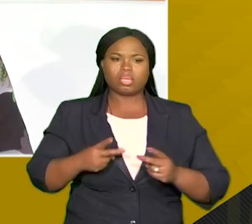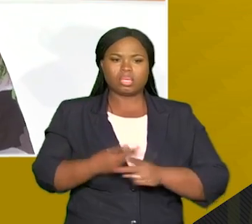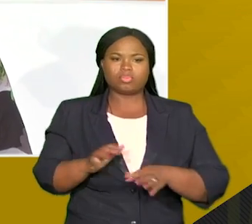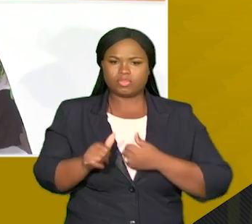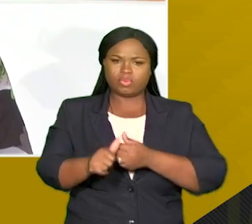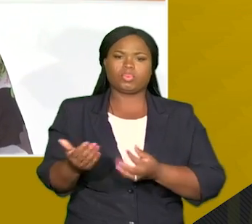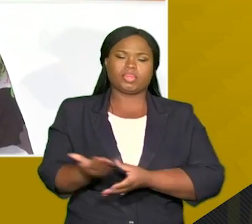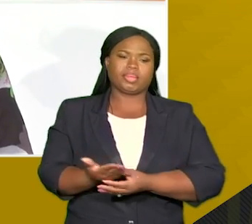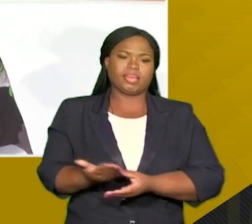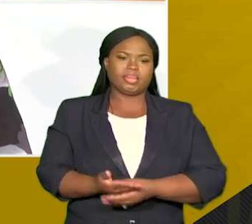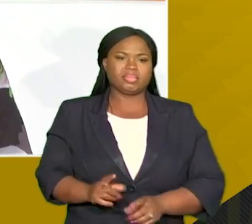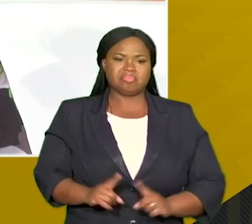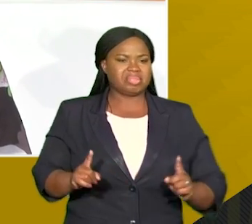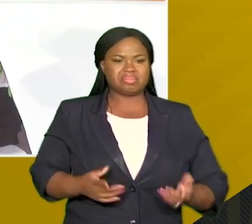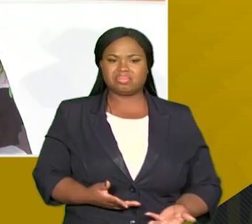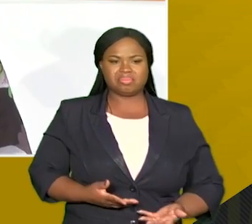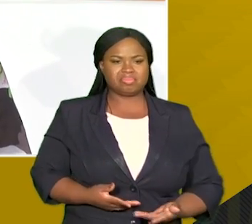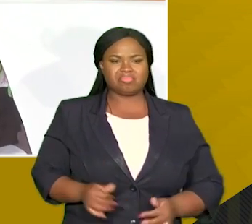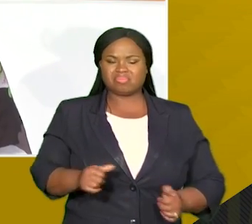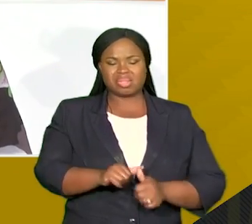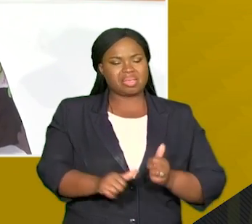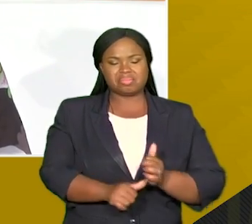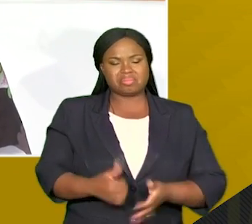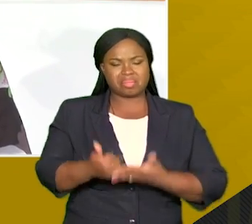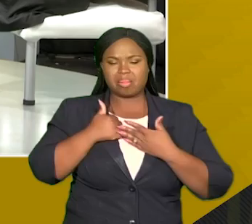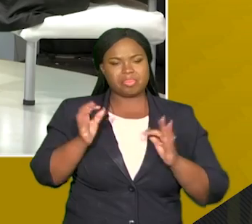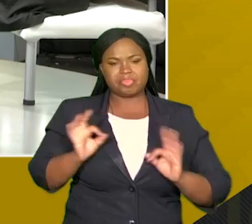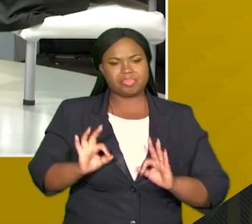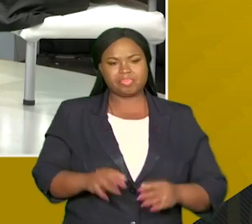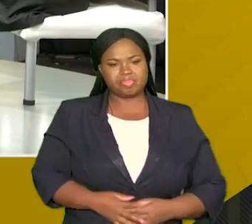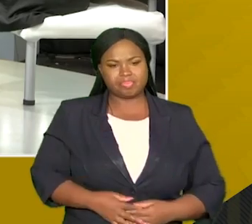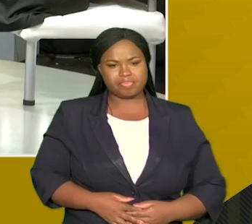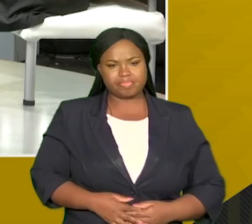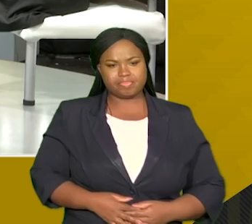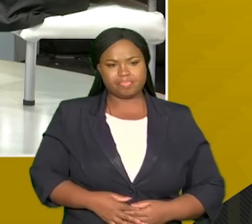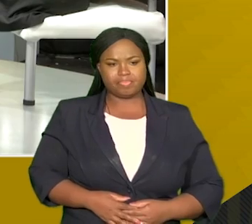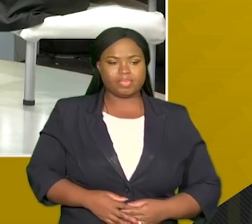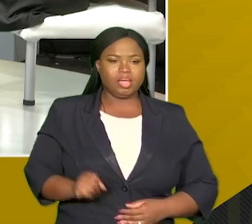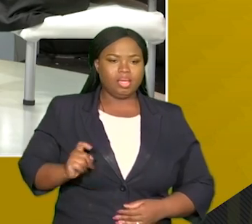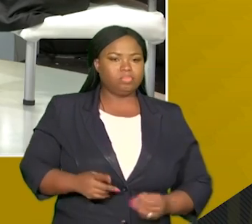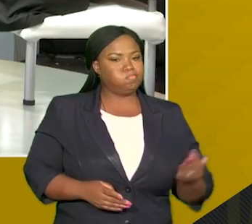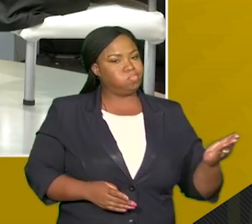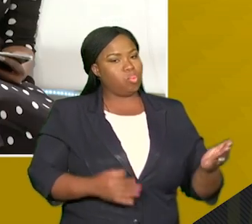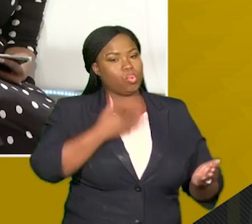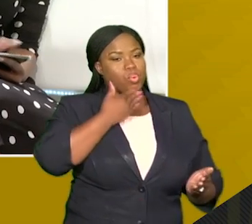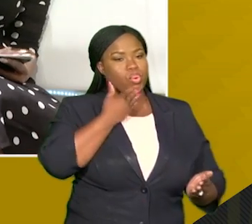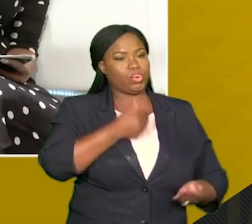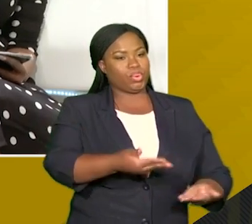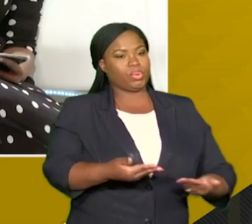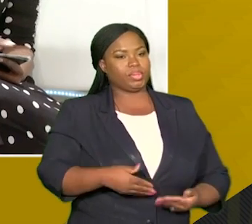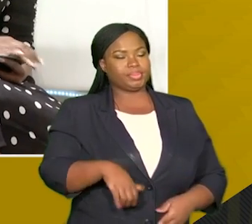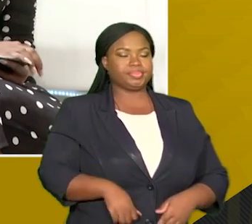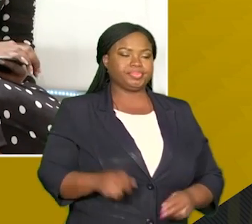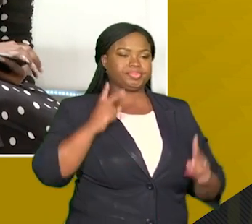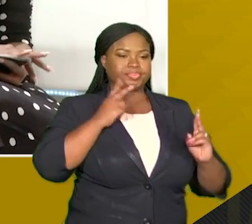must follow the case. Otherwise, in assistance, I was not getting. Yes. Okay. All right. Okay, on the count njengamanje simukele